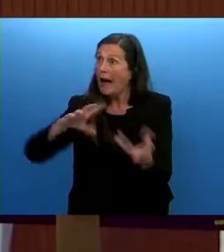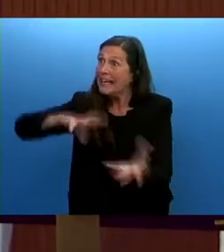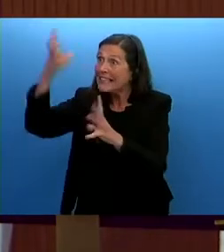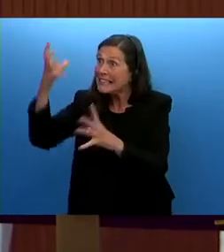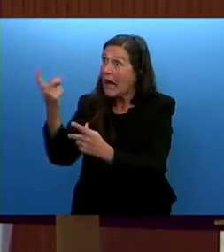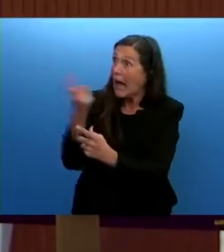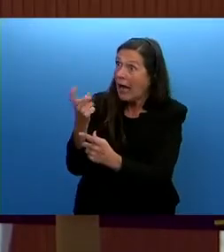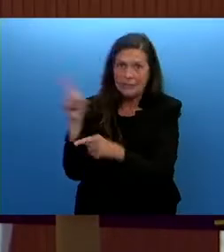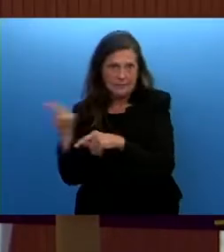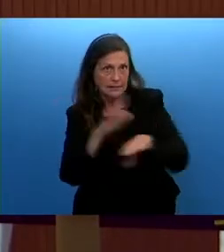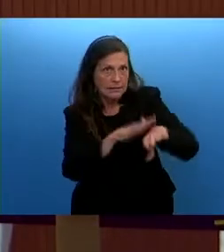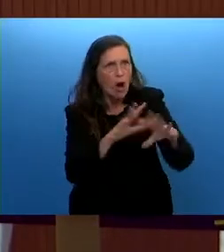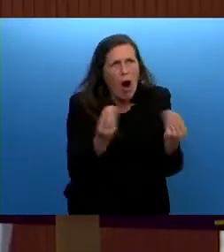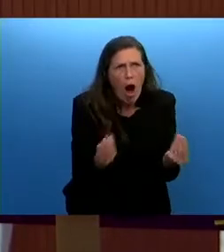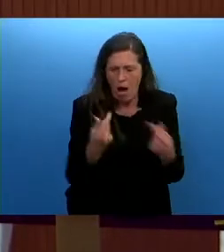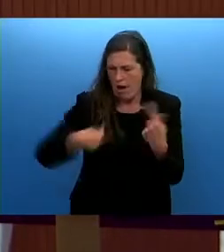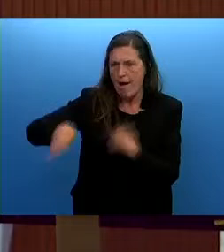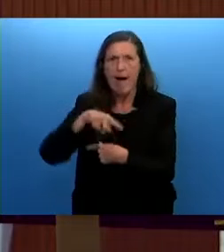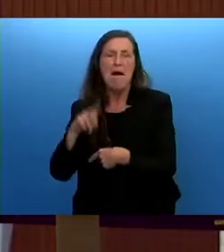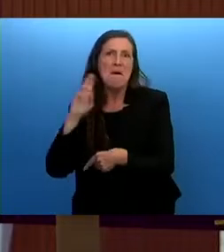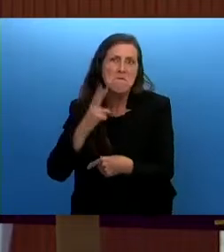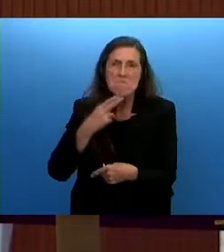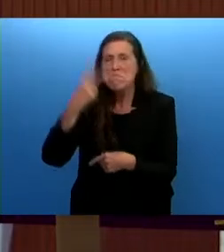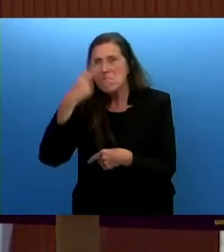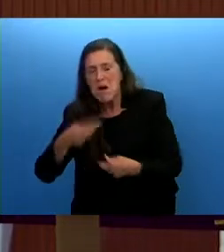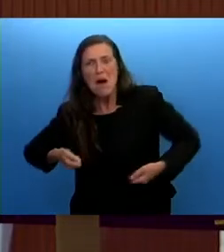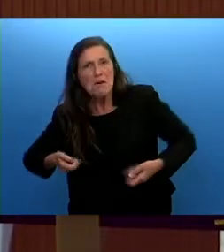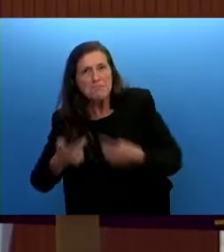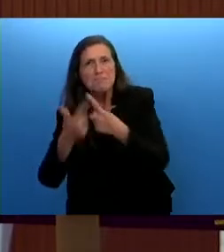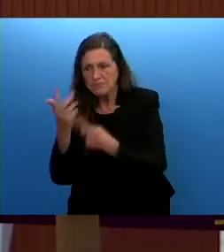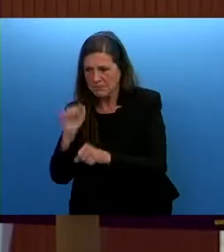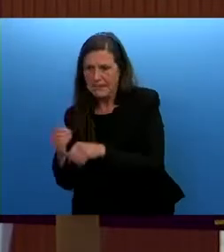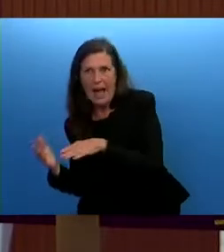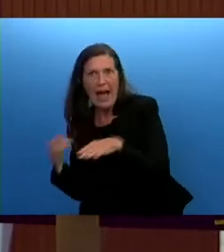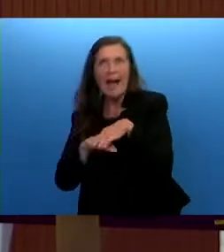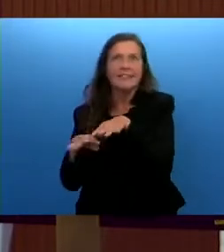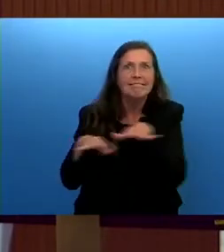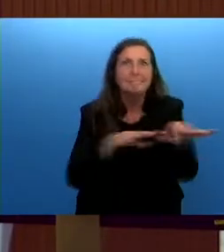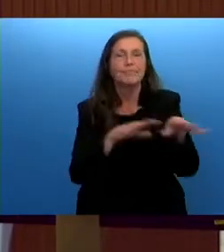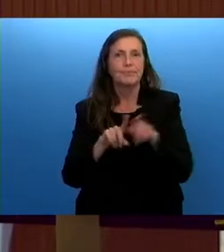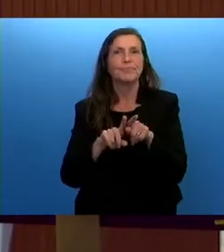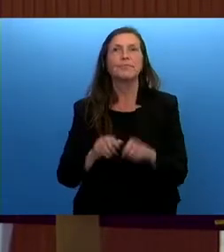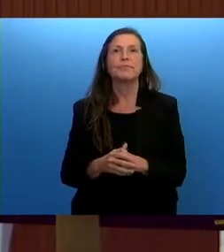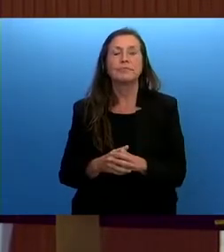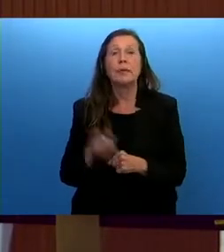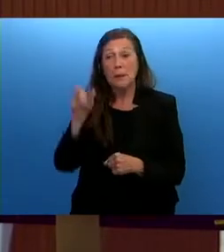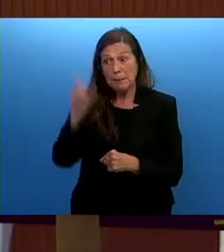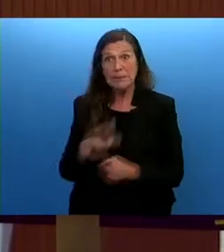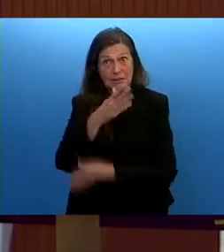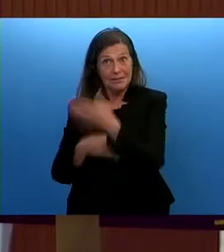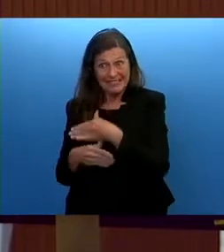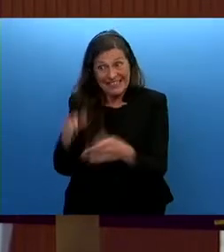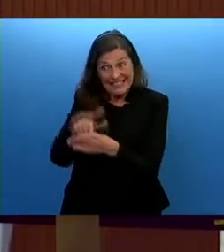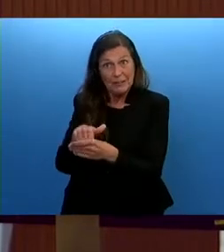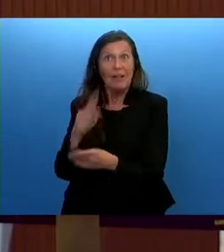when they are fully engaged. This is why the active participation of persons with disabilities, including deaf and hard of